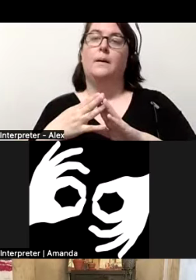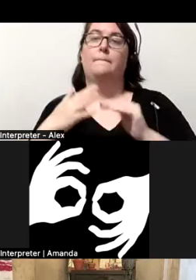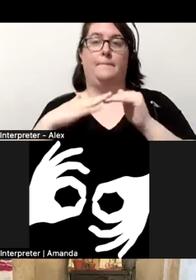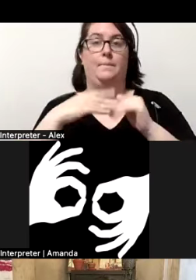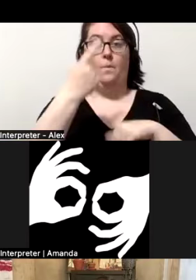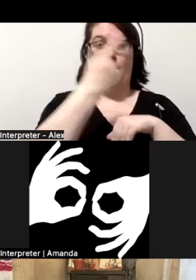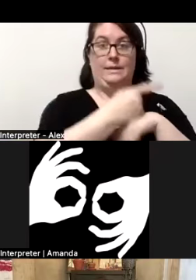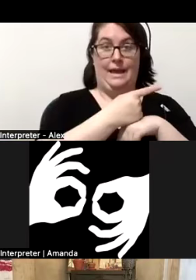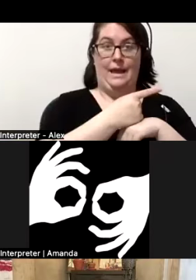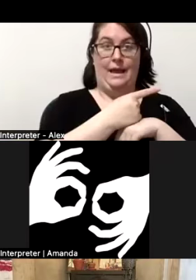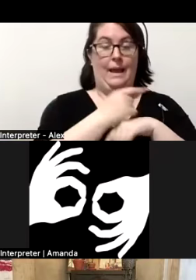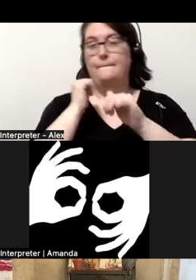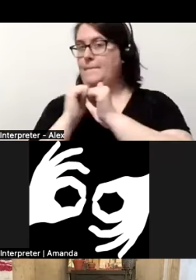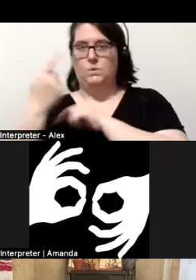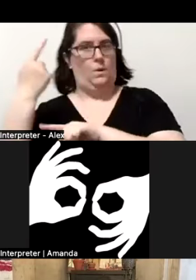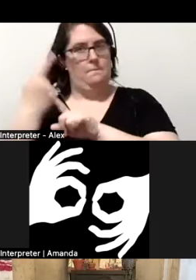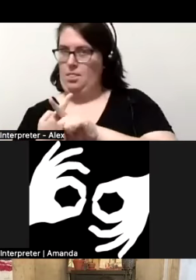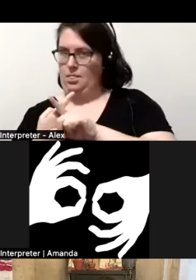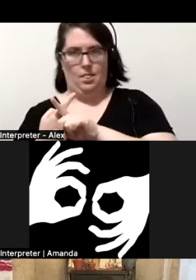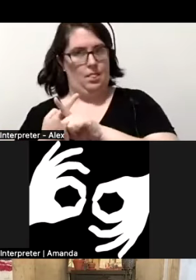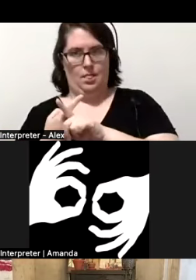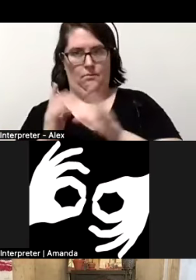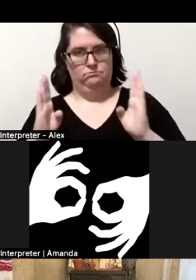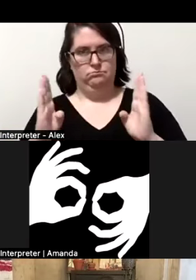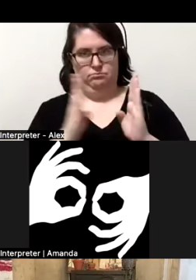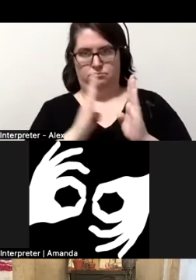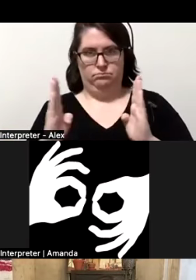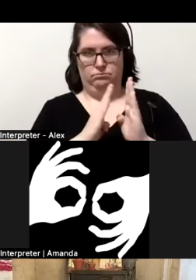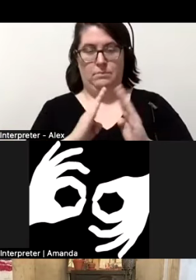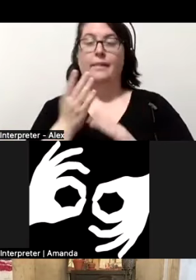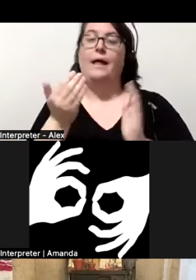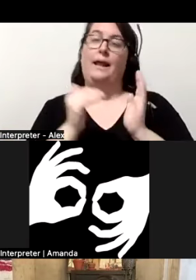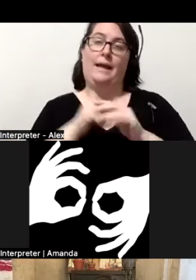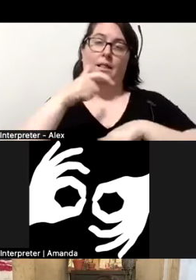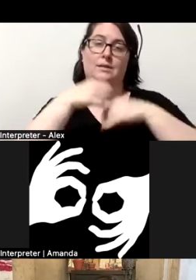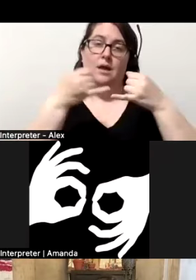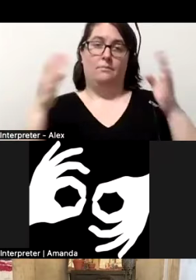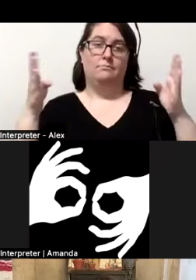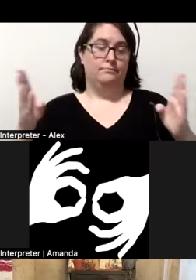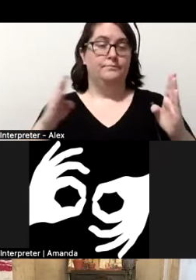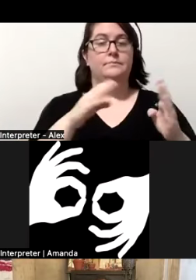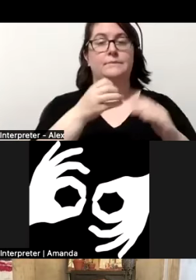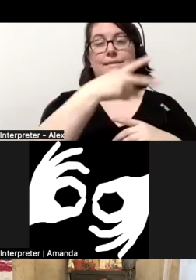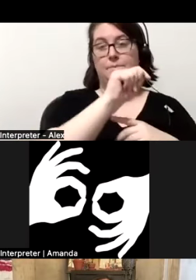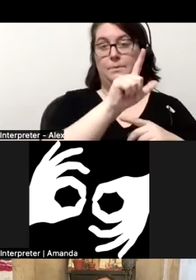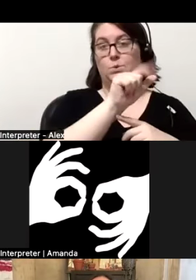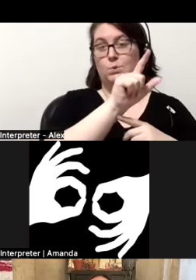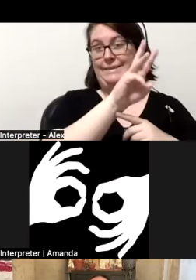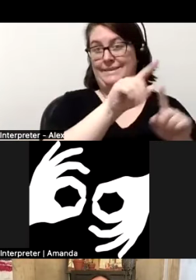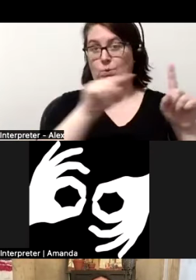than 1 month. And they have to take place between that September 2026 to December 2027 window. In